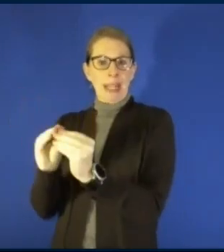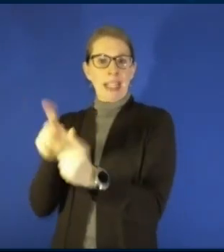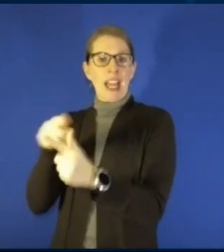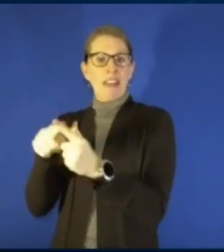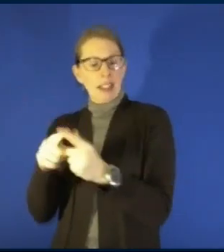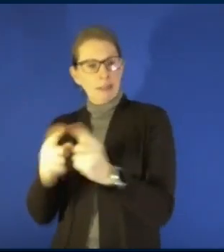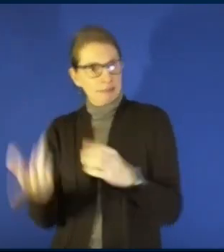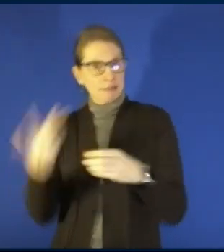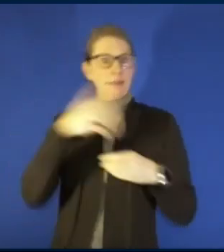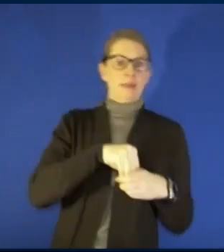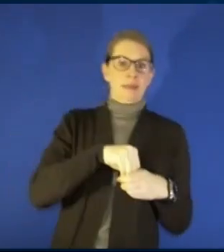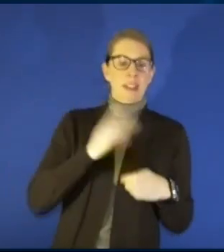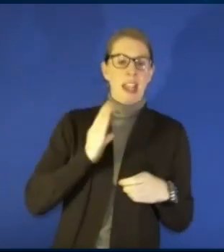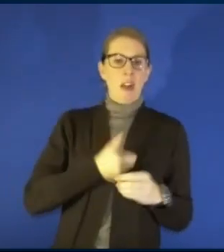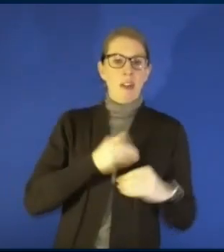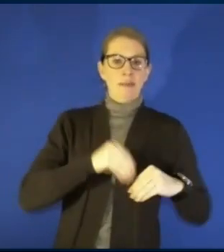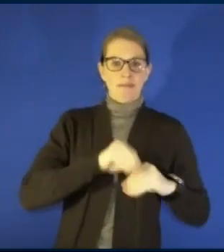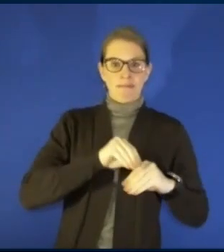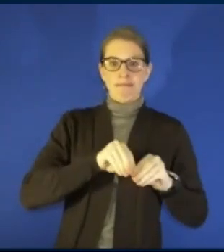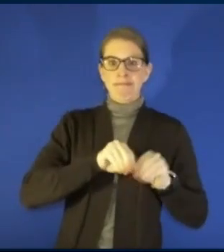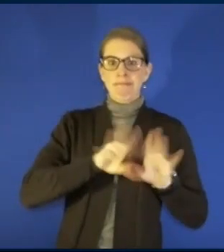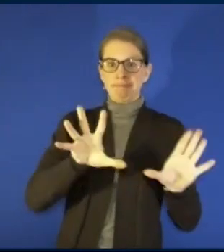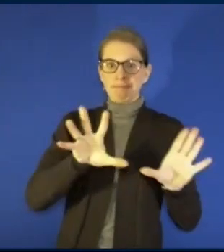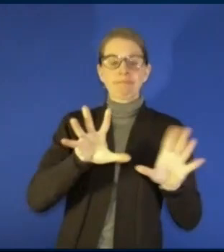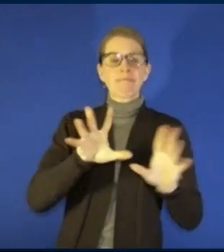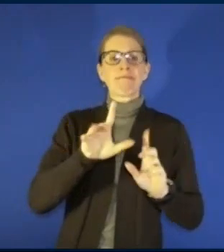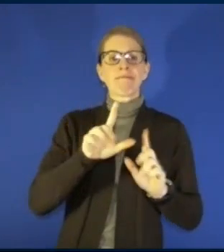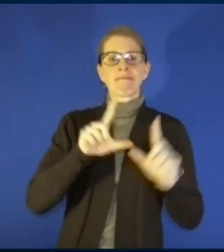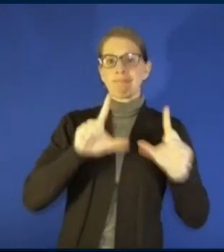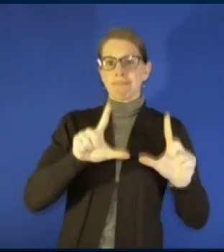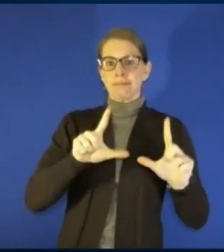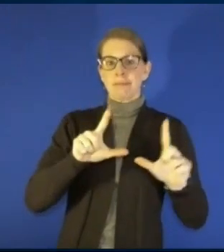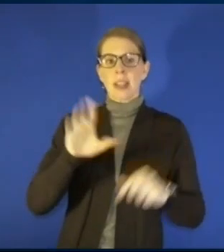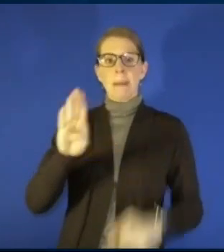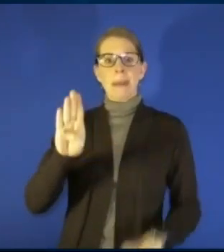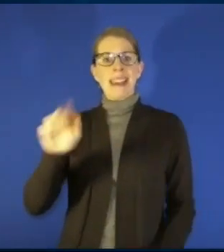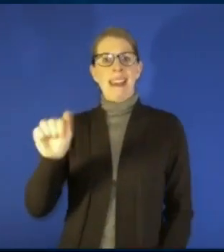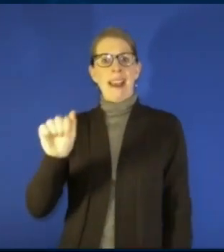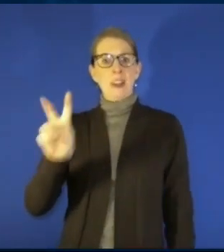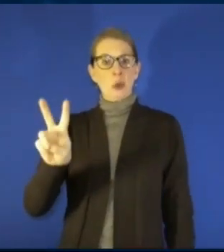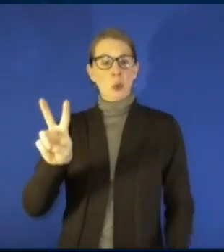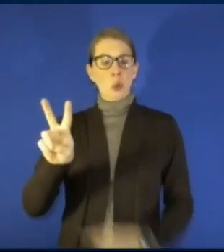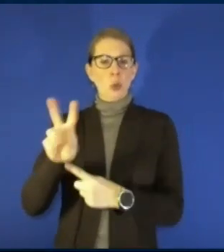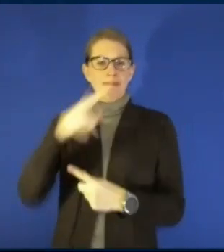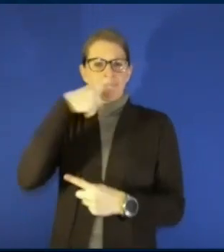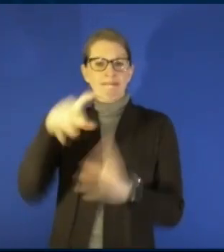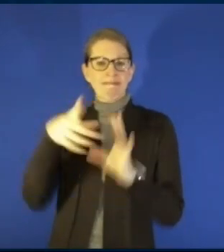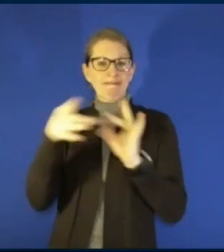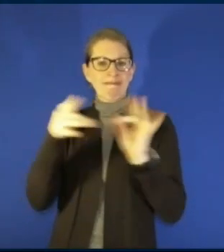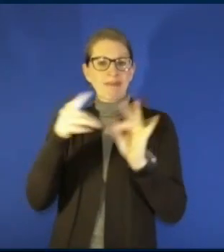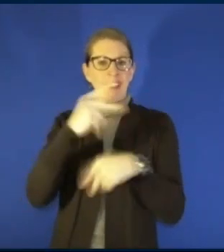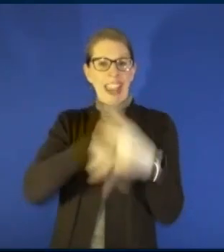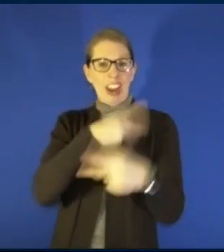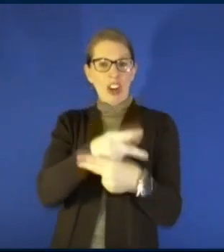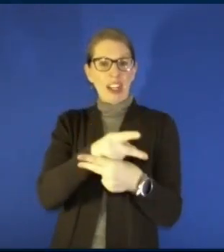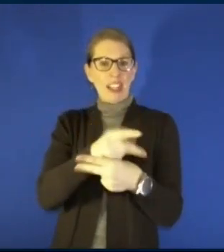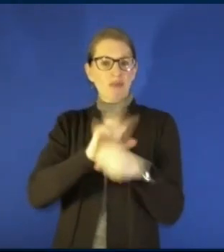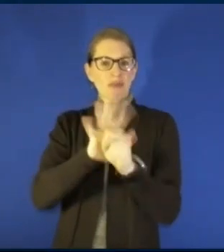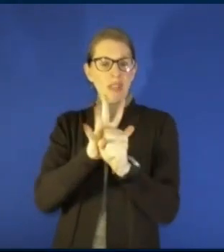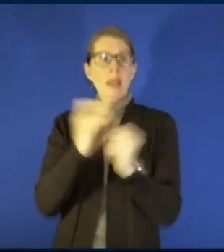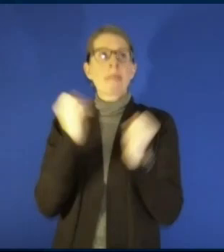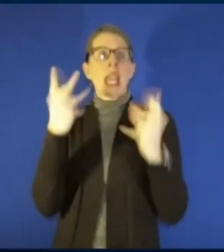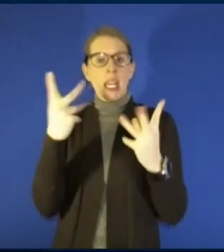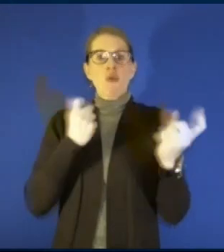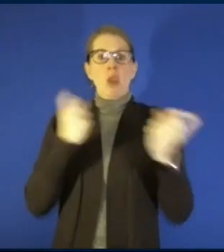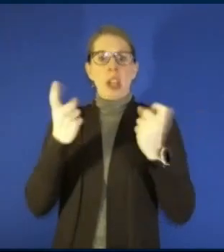do want to just ask if you can comment on this BA2 variant. There seems to be a lot of questions coming in about